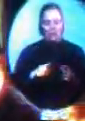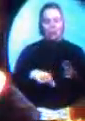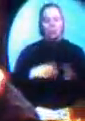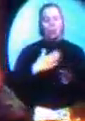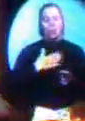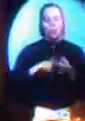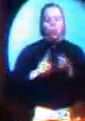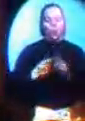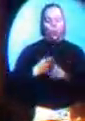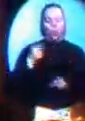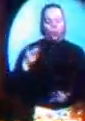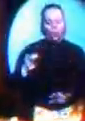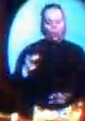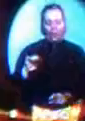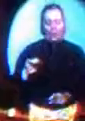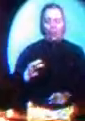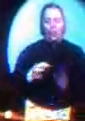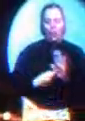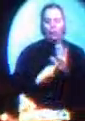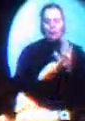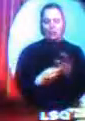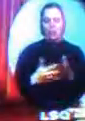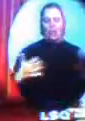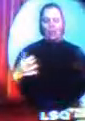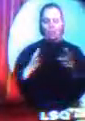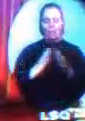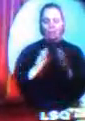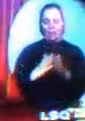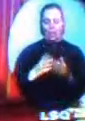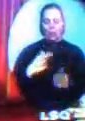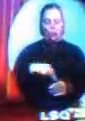We're honored to support them with this. Here, here.